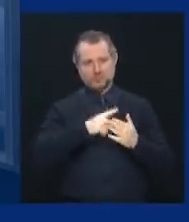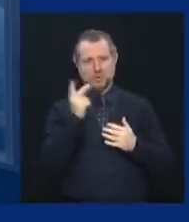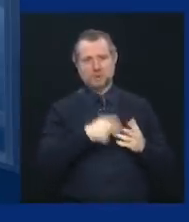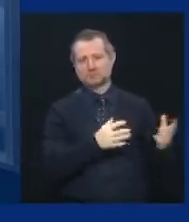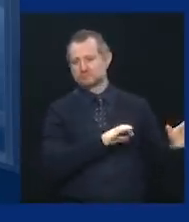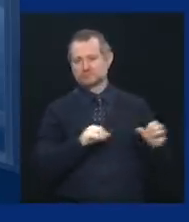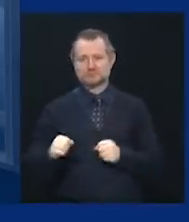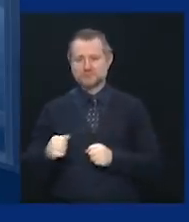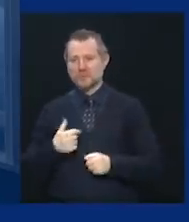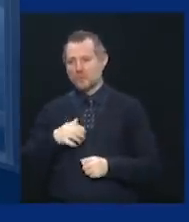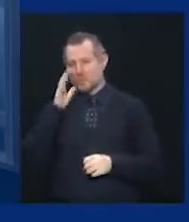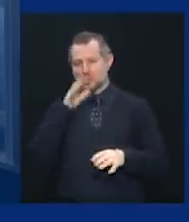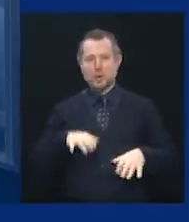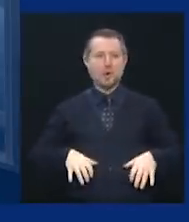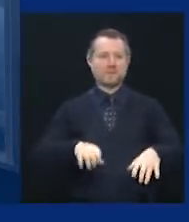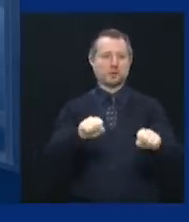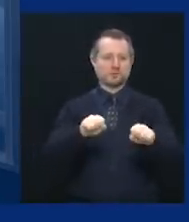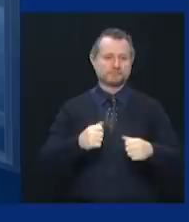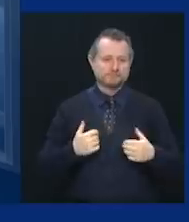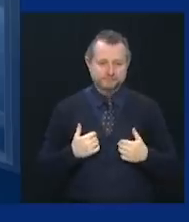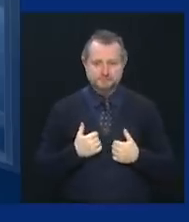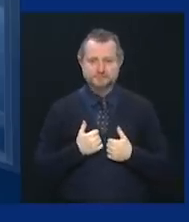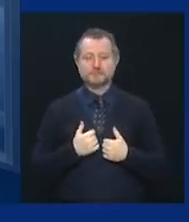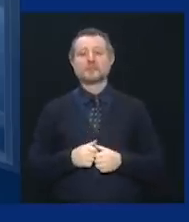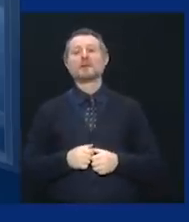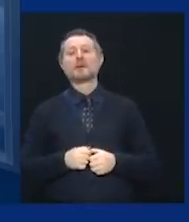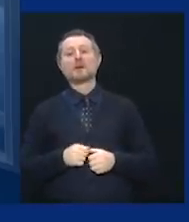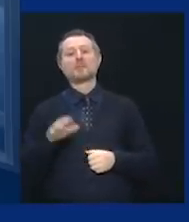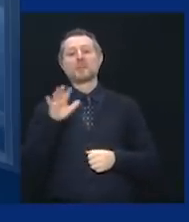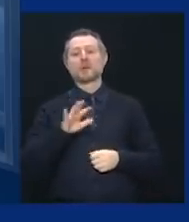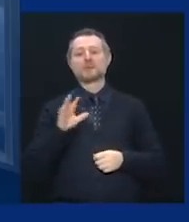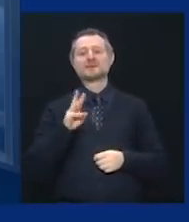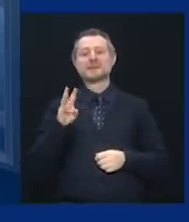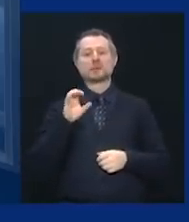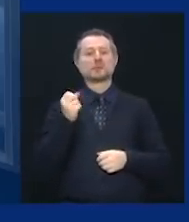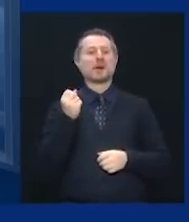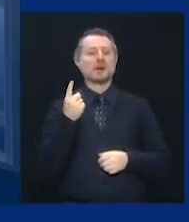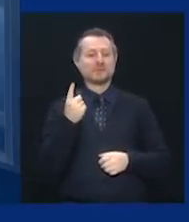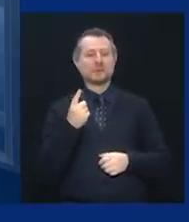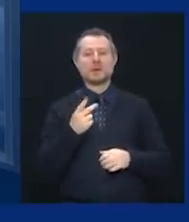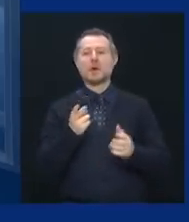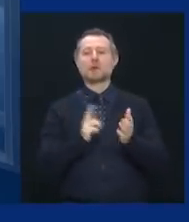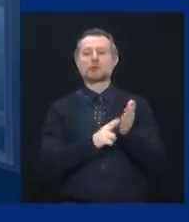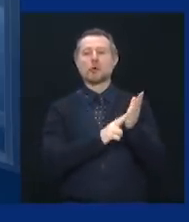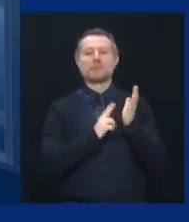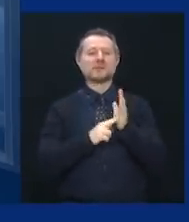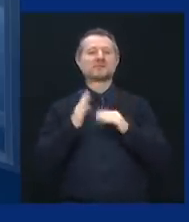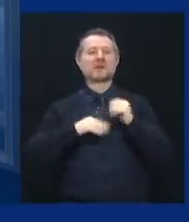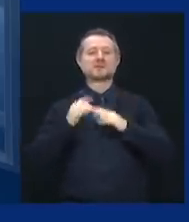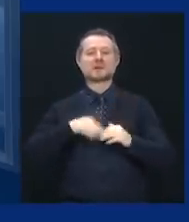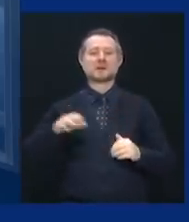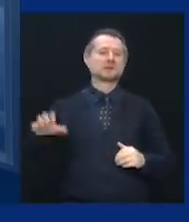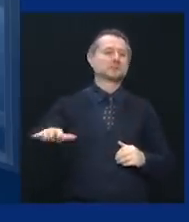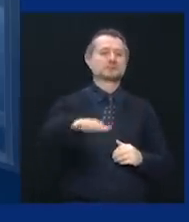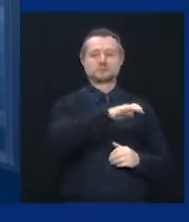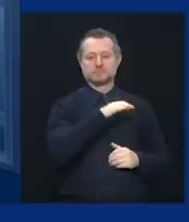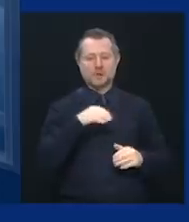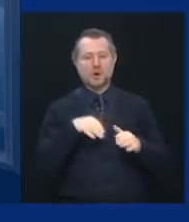homes. We have about 611 nursing home facilities statewide.